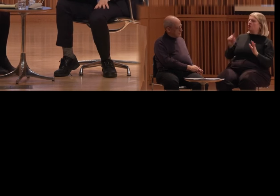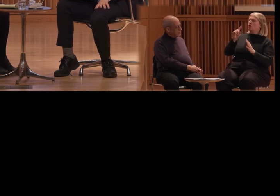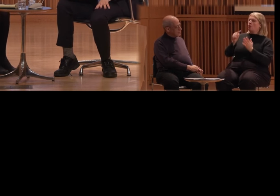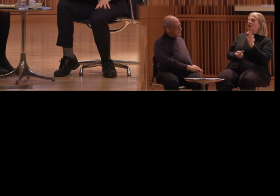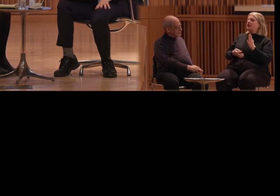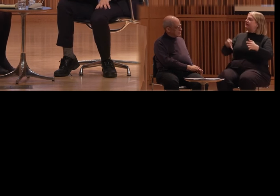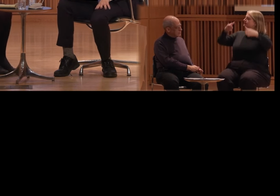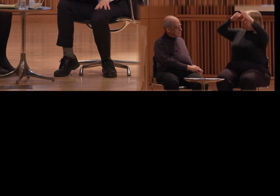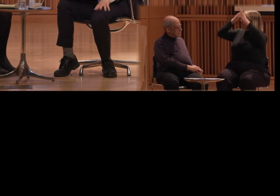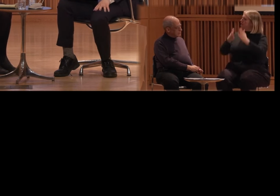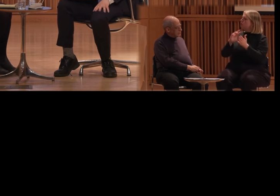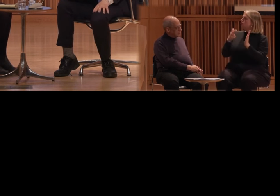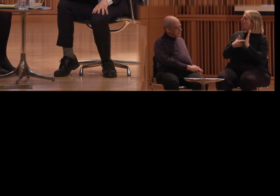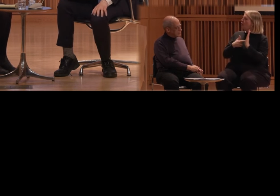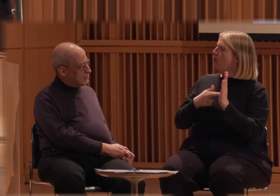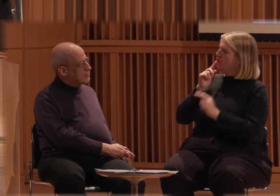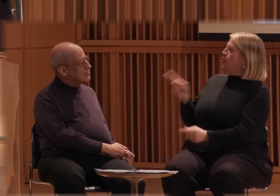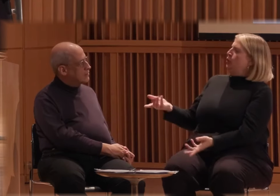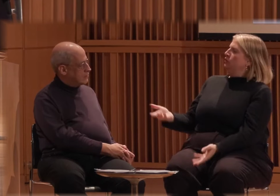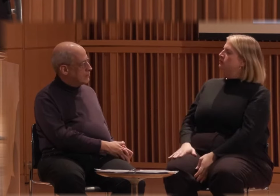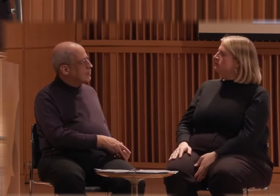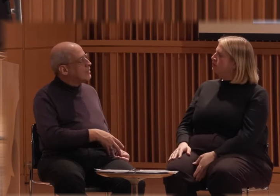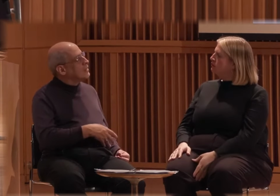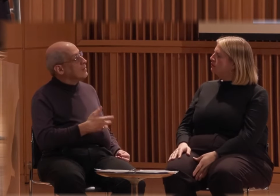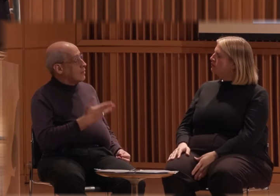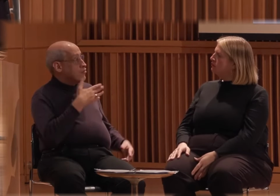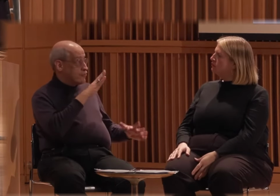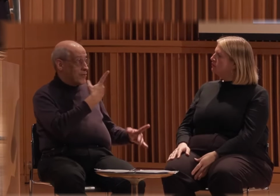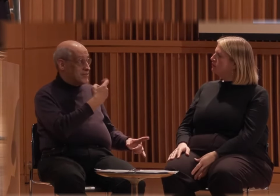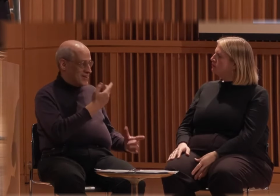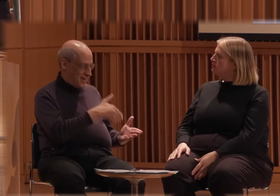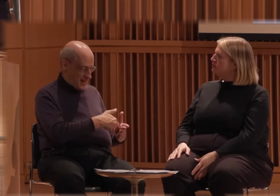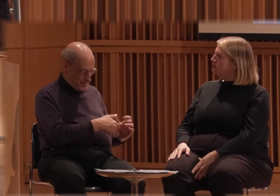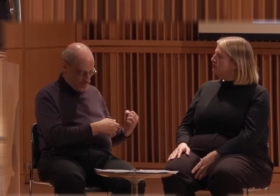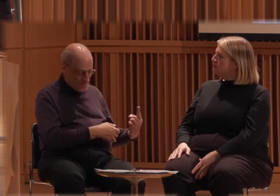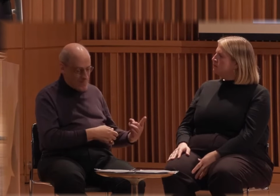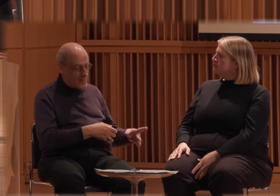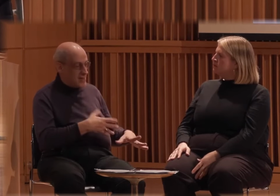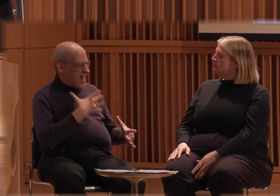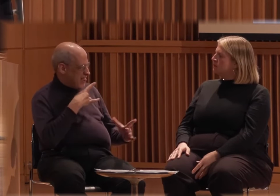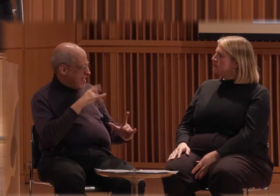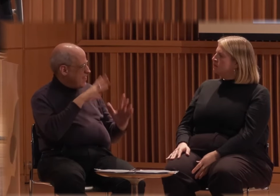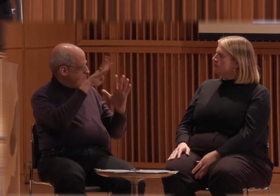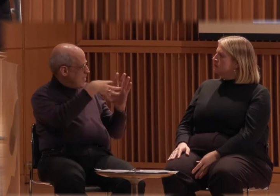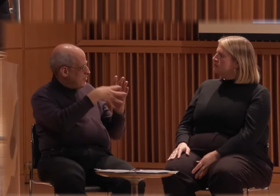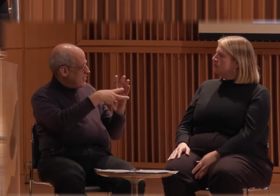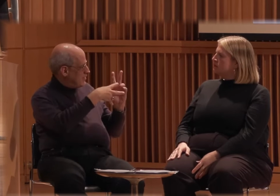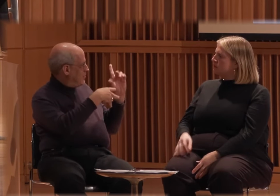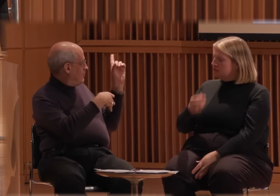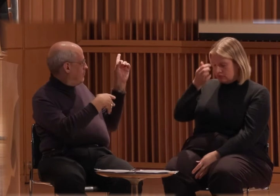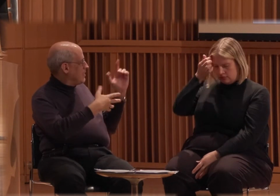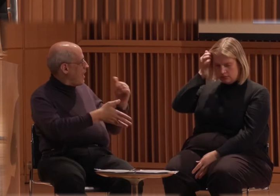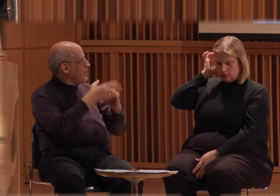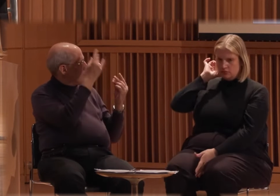experts and expertise here for you? Yeah, a great question. And I like this matrix a lot. It helps me